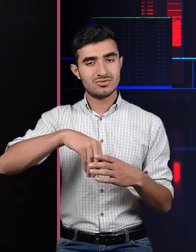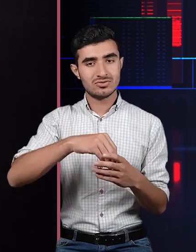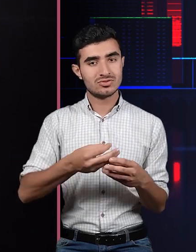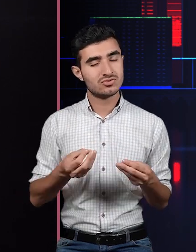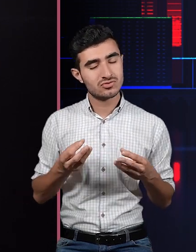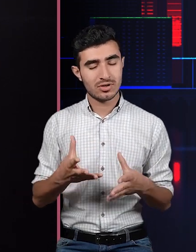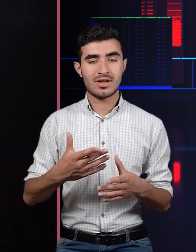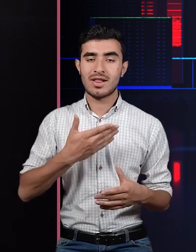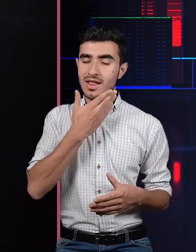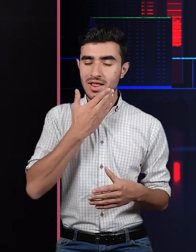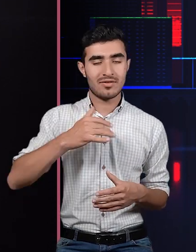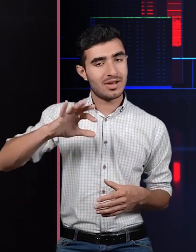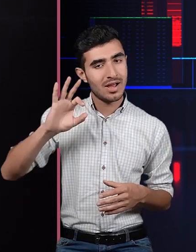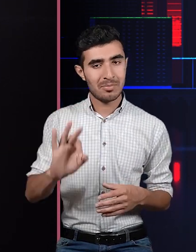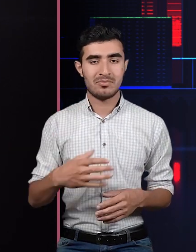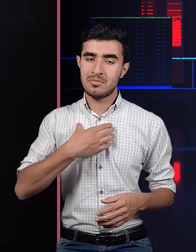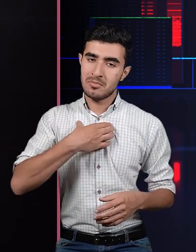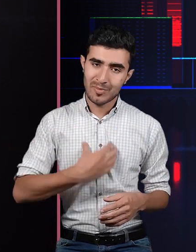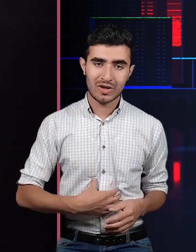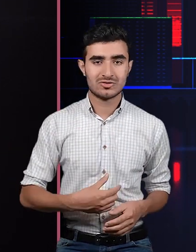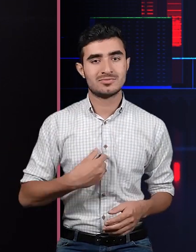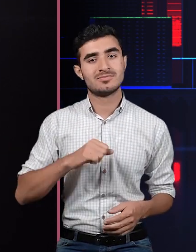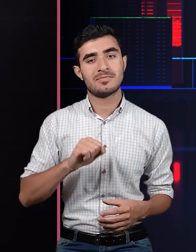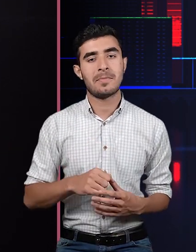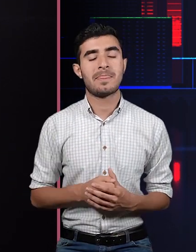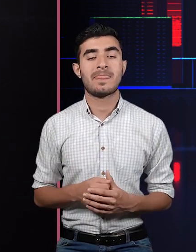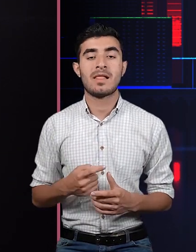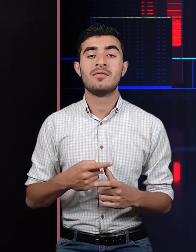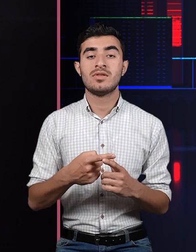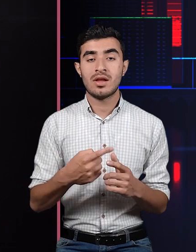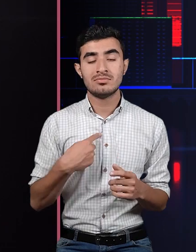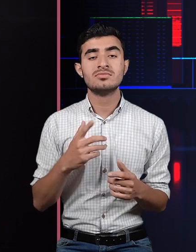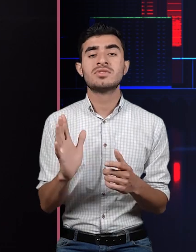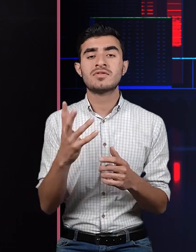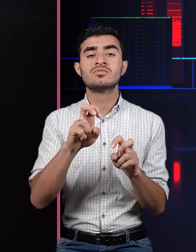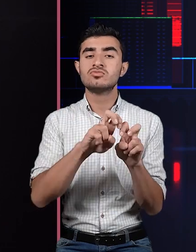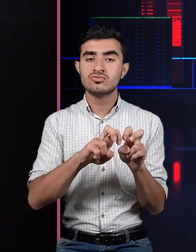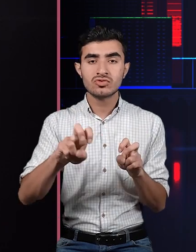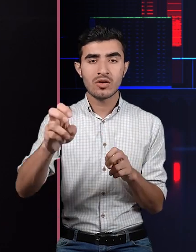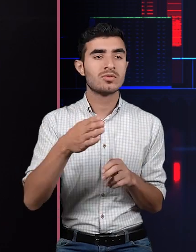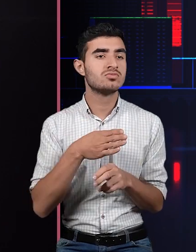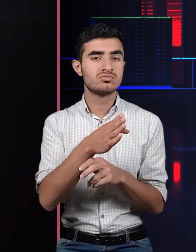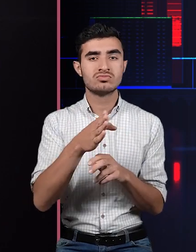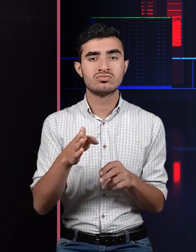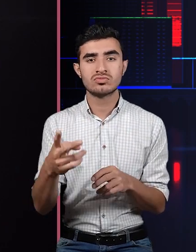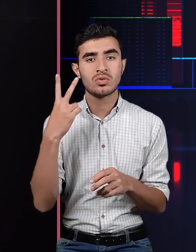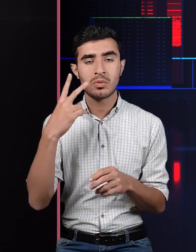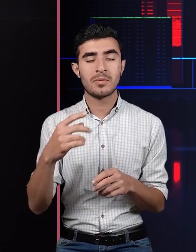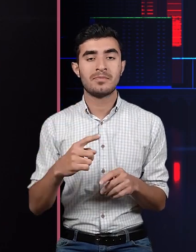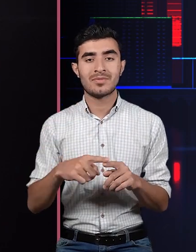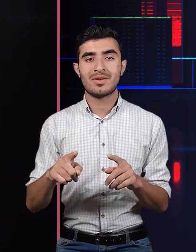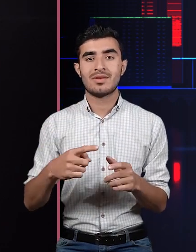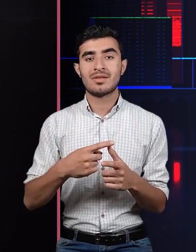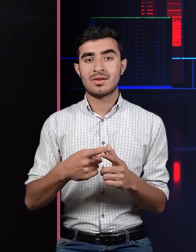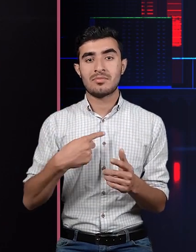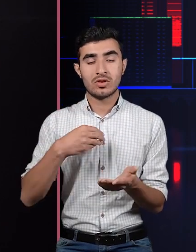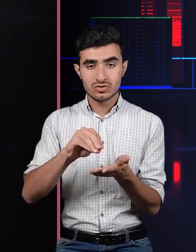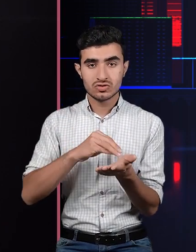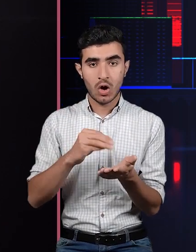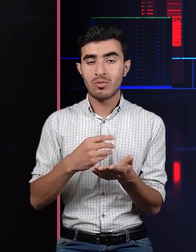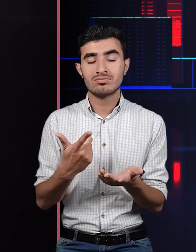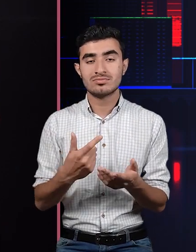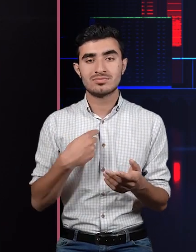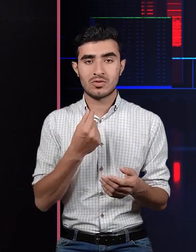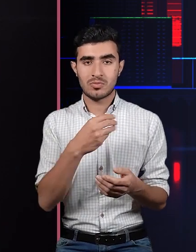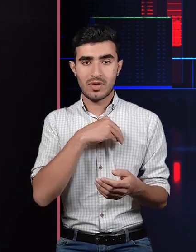over. And then wahan se my parents, as I said, we would travel. So jab bhi hum travel karte the, my shopping budget